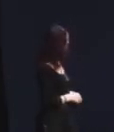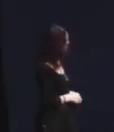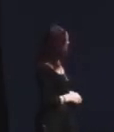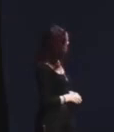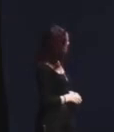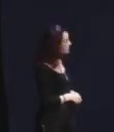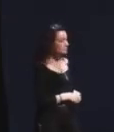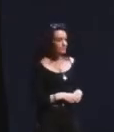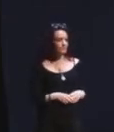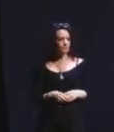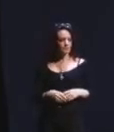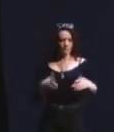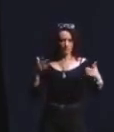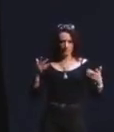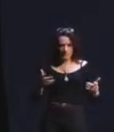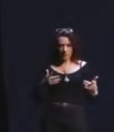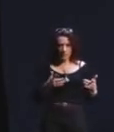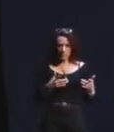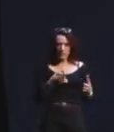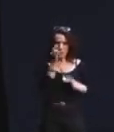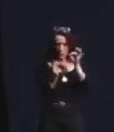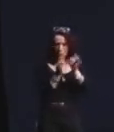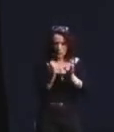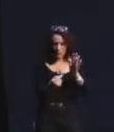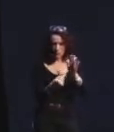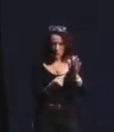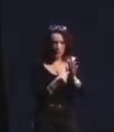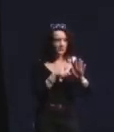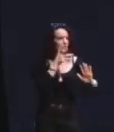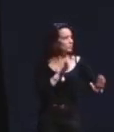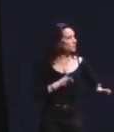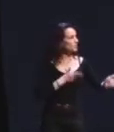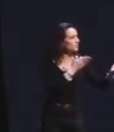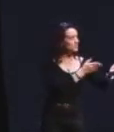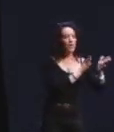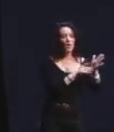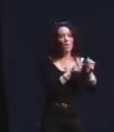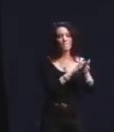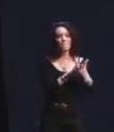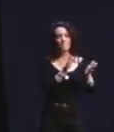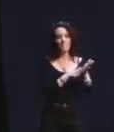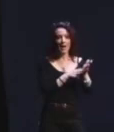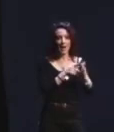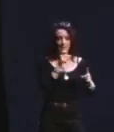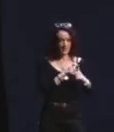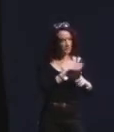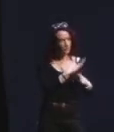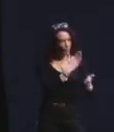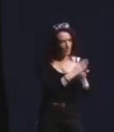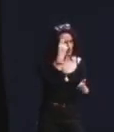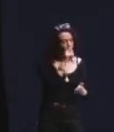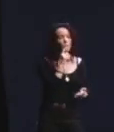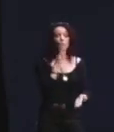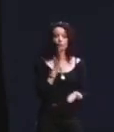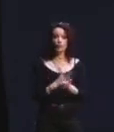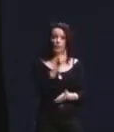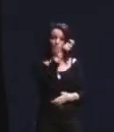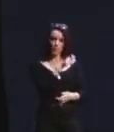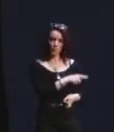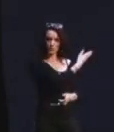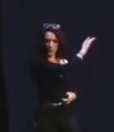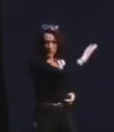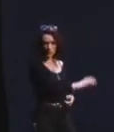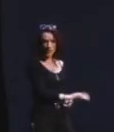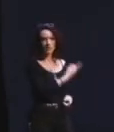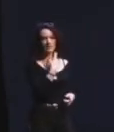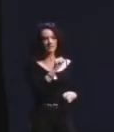So to illustrate why these questions are important, I'd like to introduce you to Mohammed, not his real name, but very much a real person. Mohammed is one of